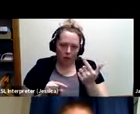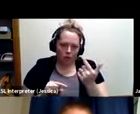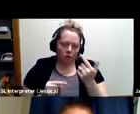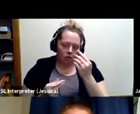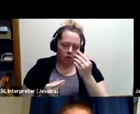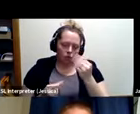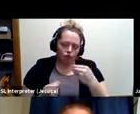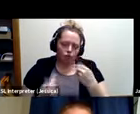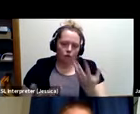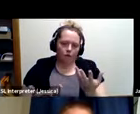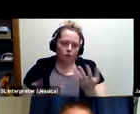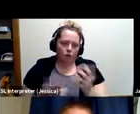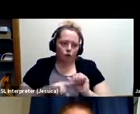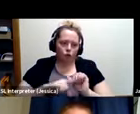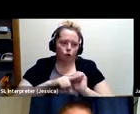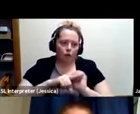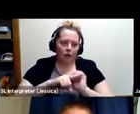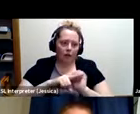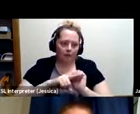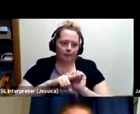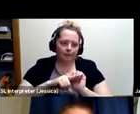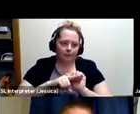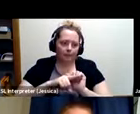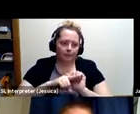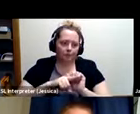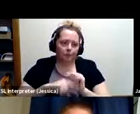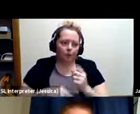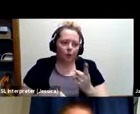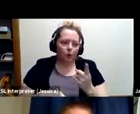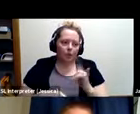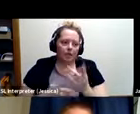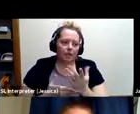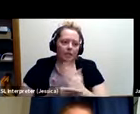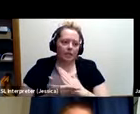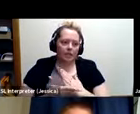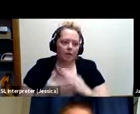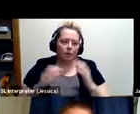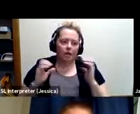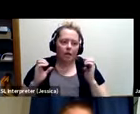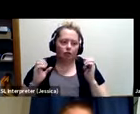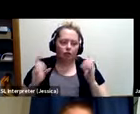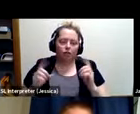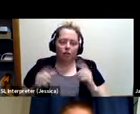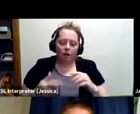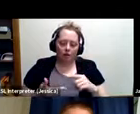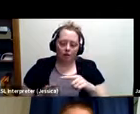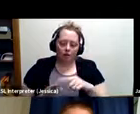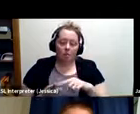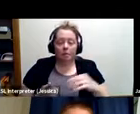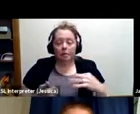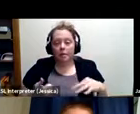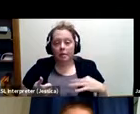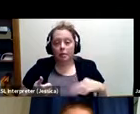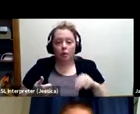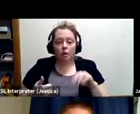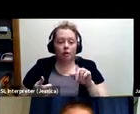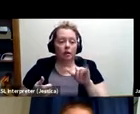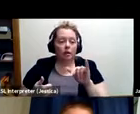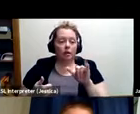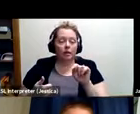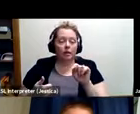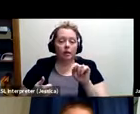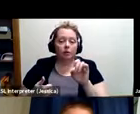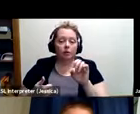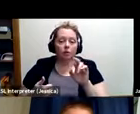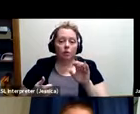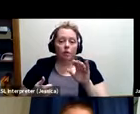done a couple of trainings in educational settings. One of them was at Pittsburgh Literacy, where we talked about best practices in the classroom when it